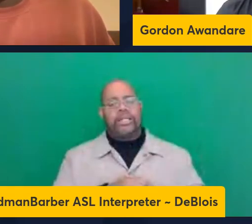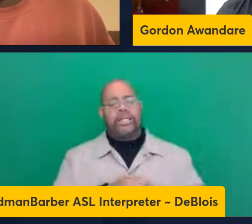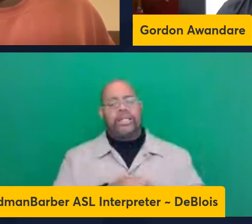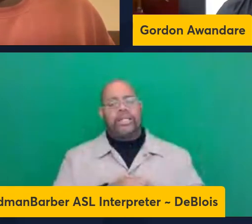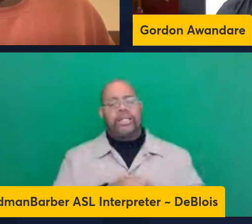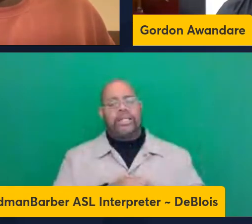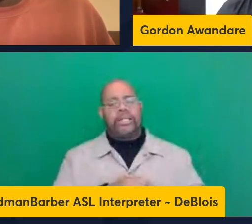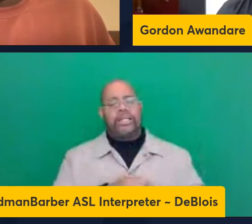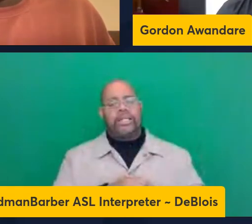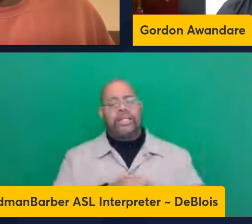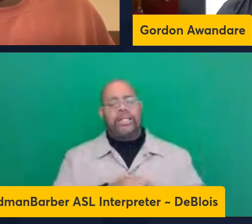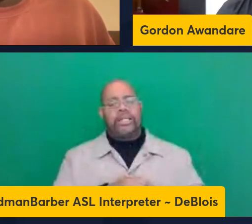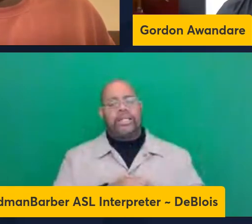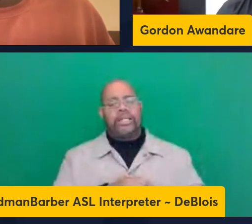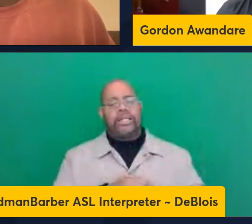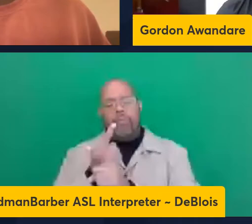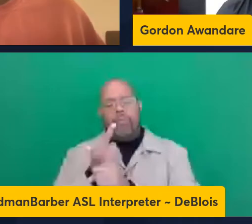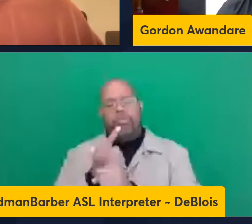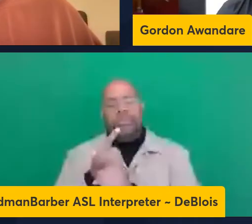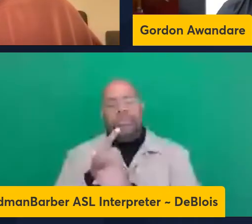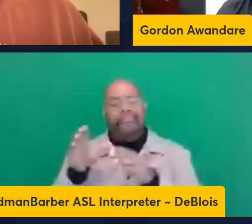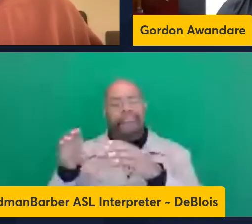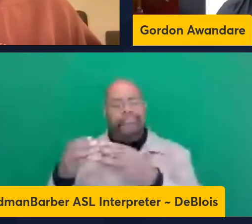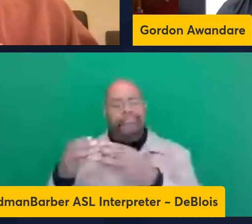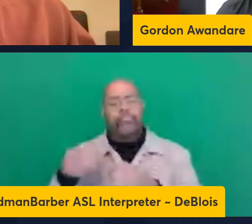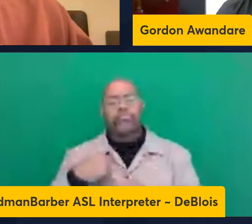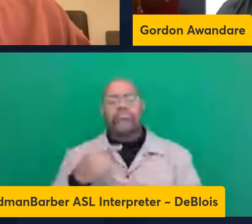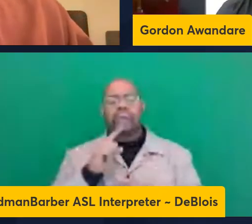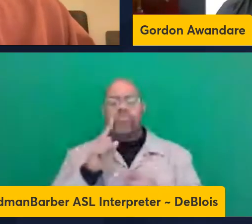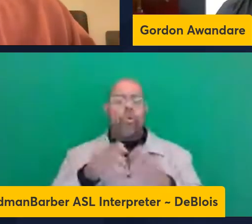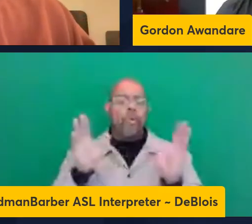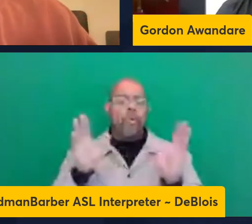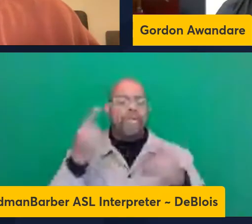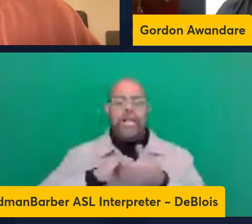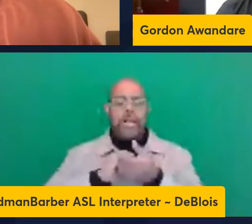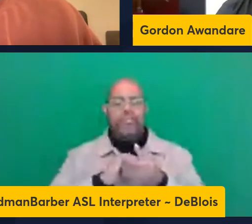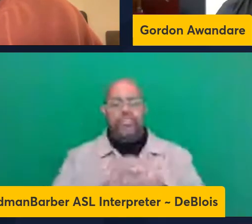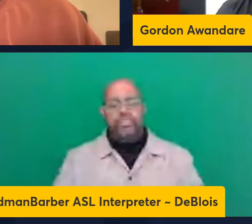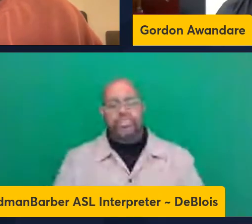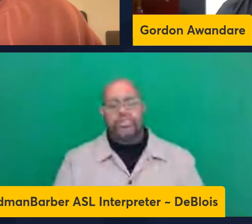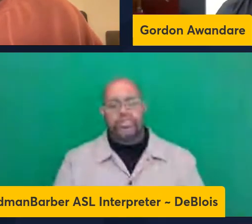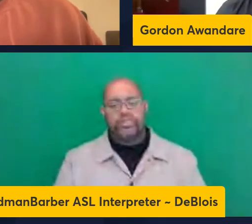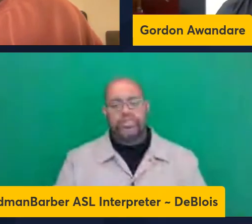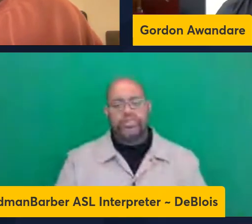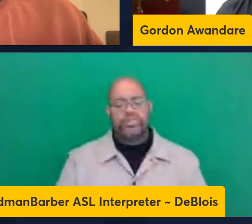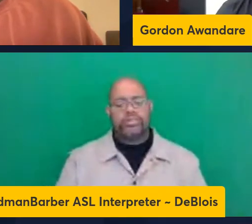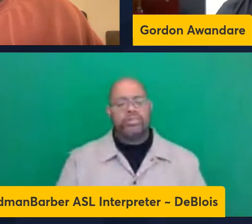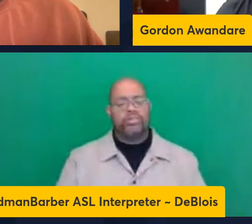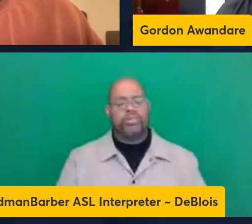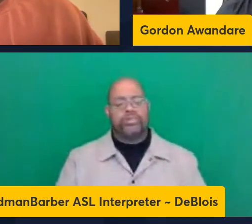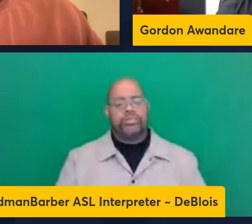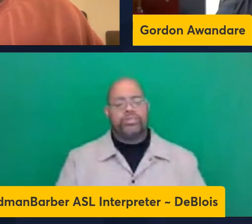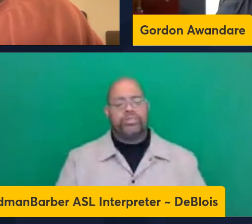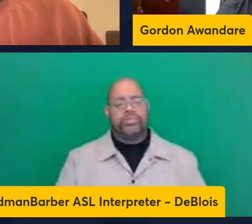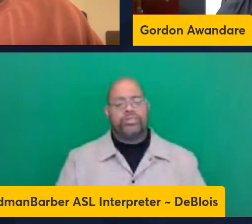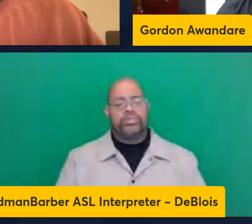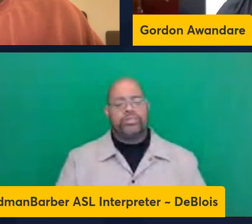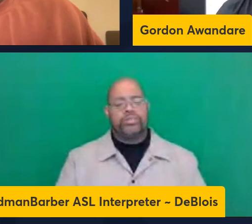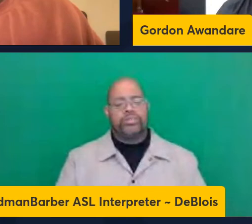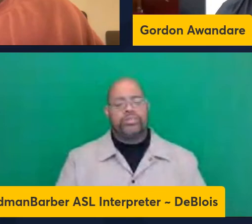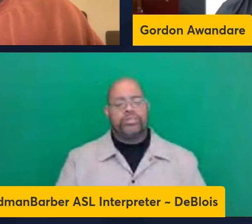appropriate quarters. So we are very open for collaborations and all kinds of partnerships that are mutually beneficial to both